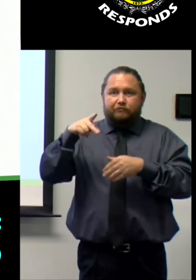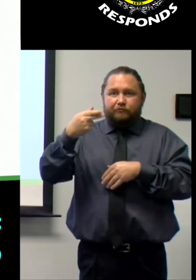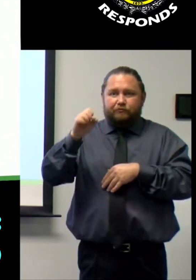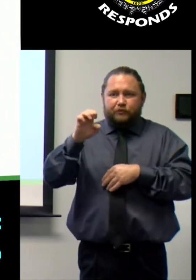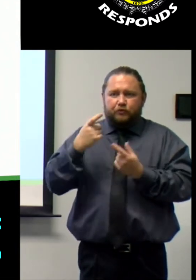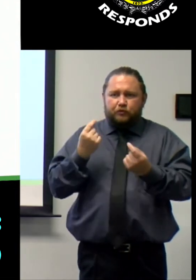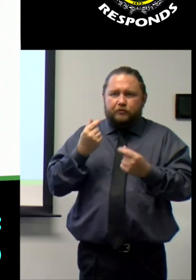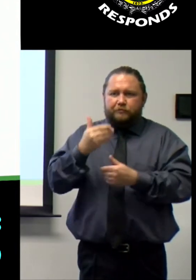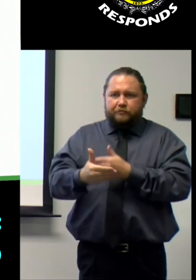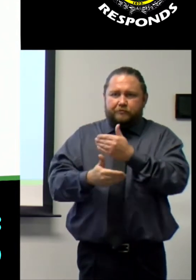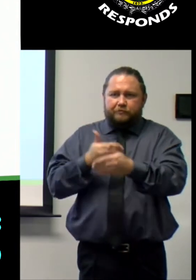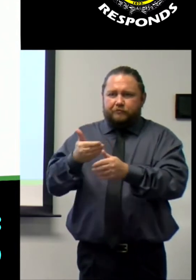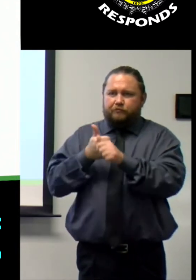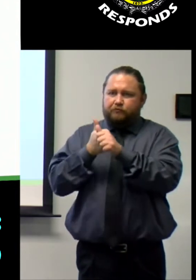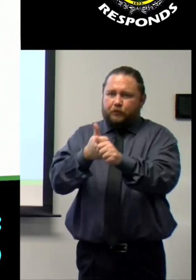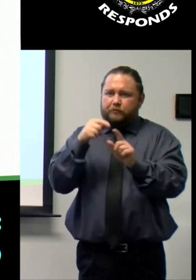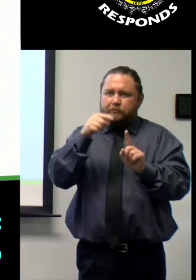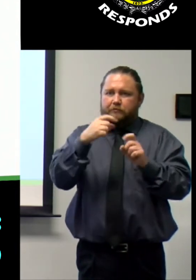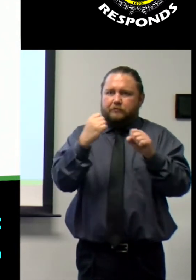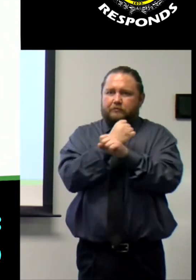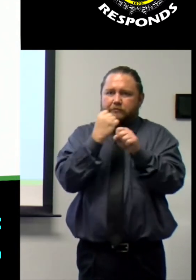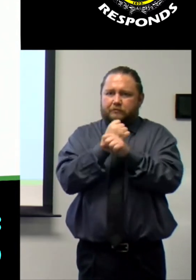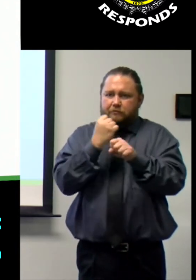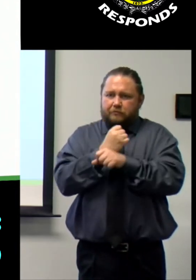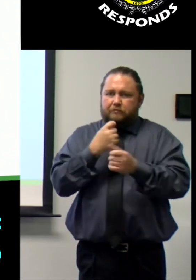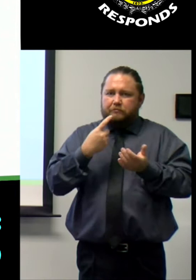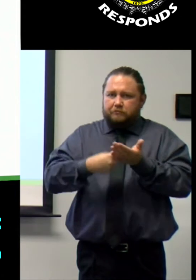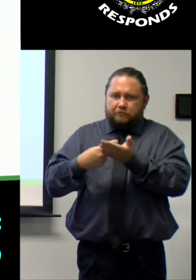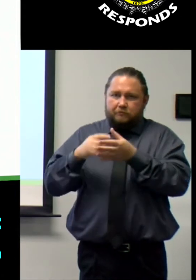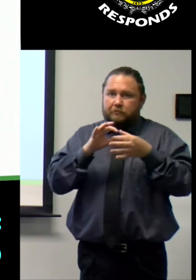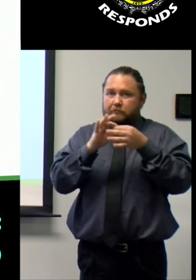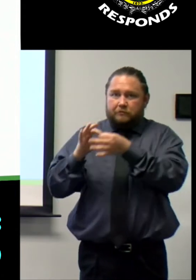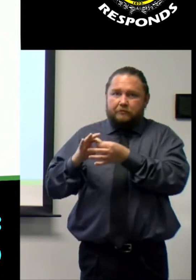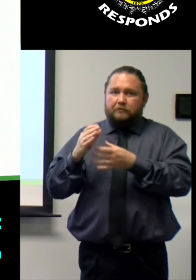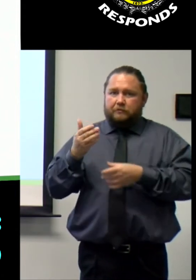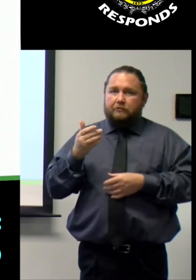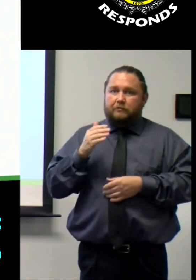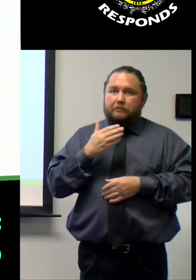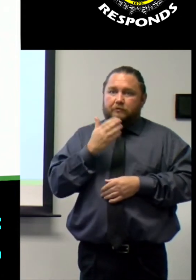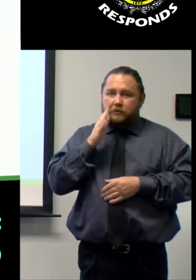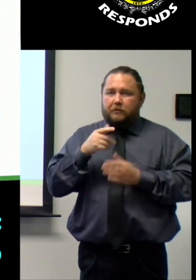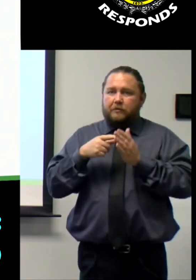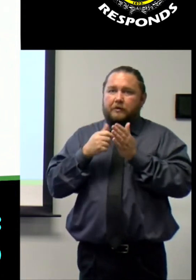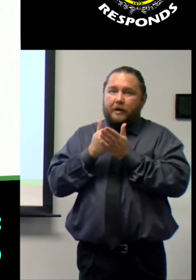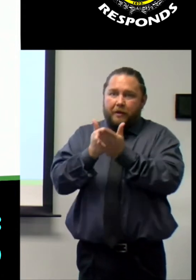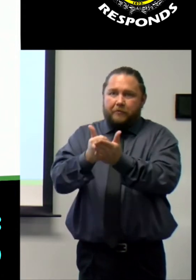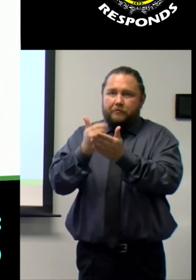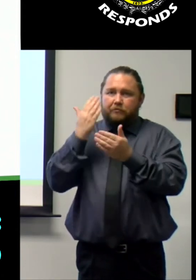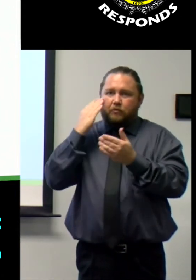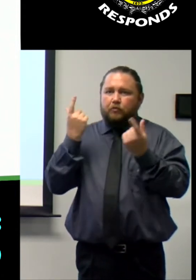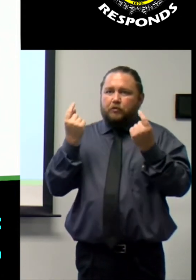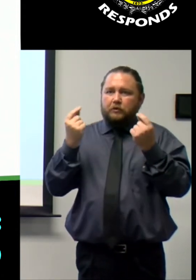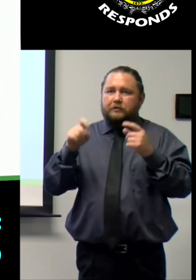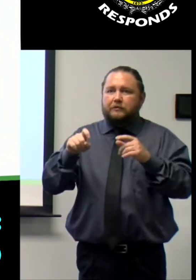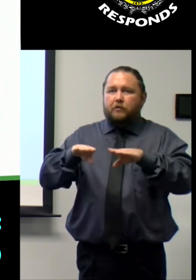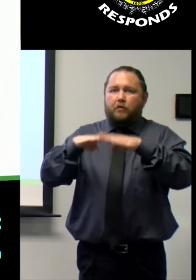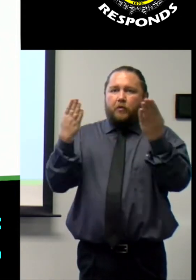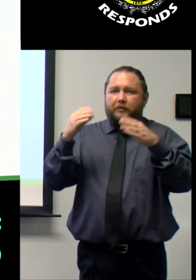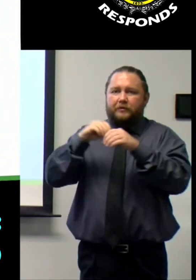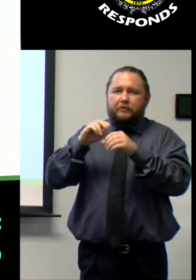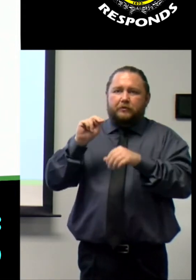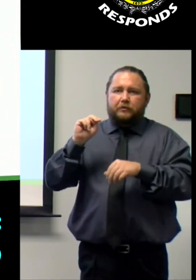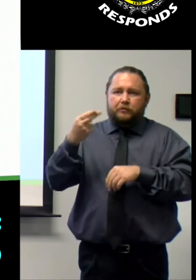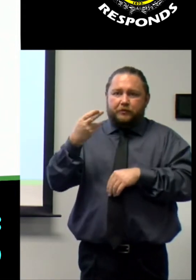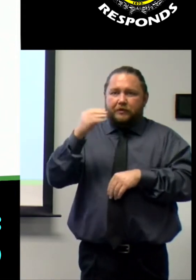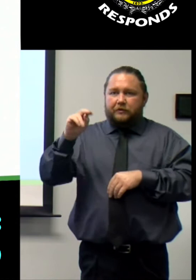city. Testing is important because it allows for us to identify individuals in the community that may present with symptoms